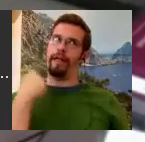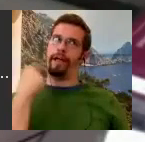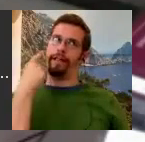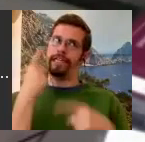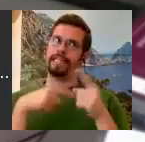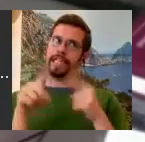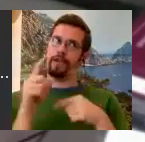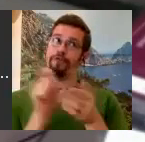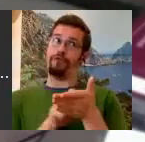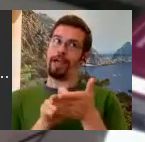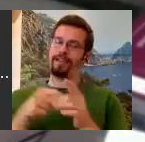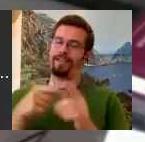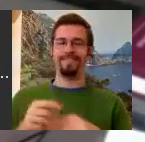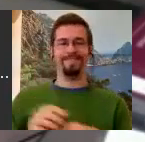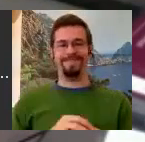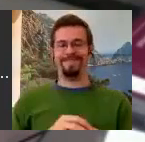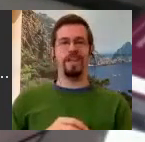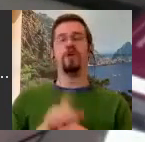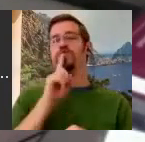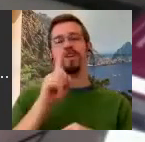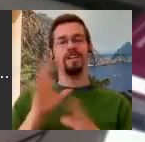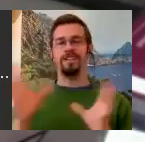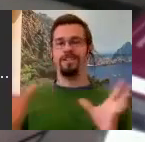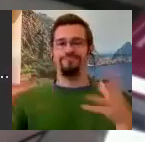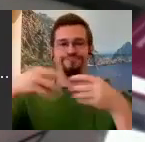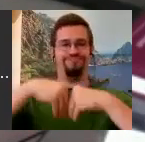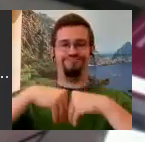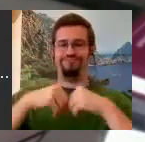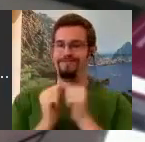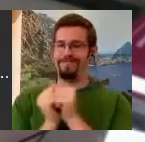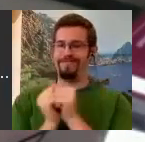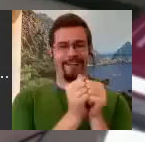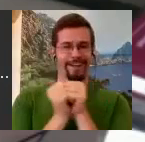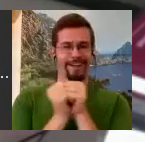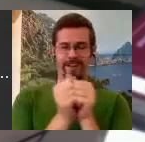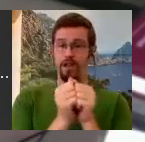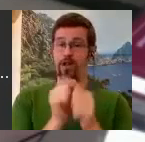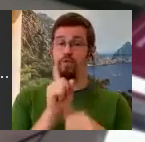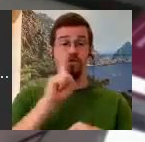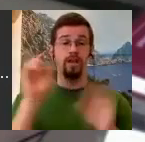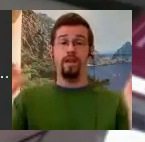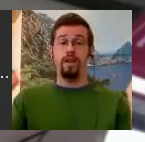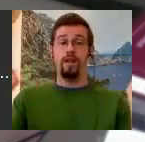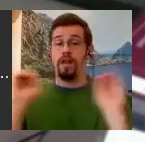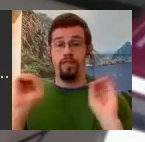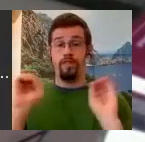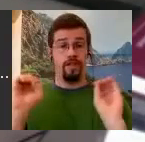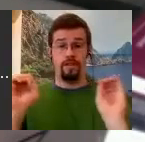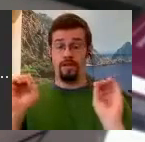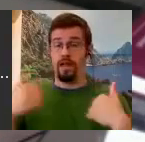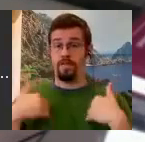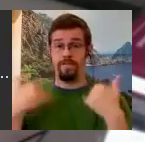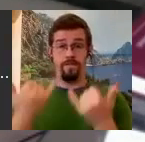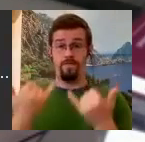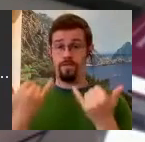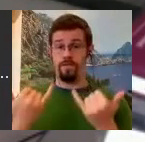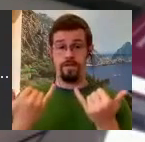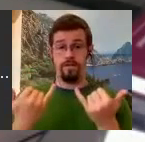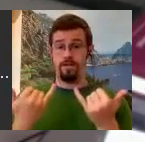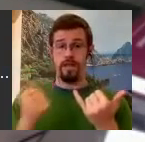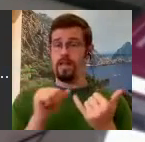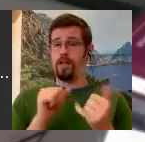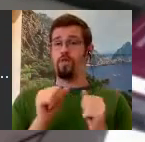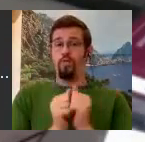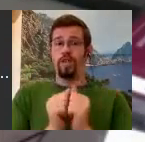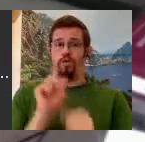together, obviously, and there is absolutely nothing that we have right now that could exist with only one person doing it, let's face